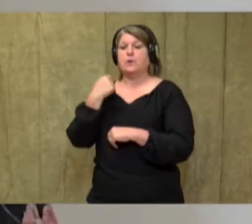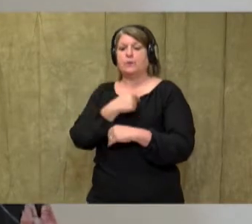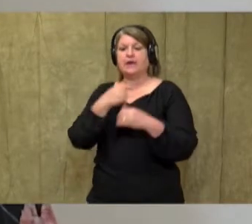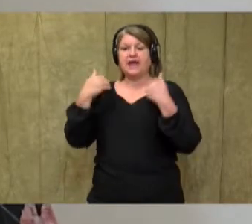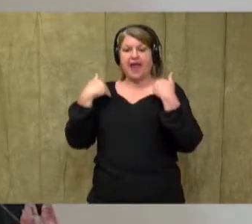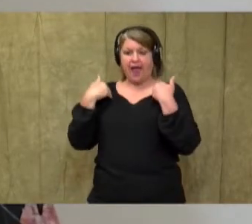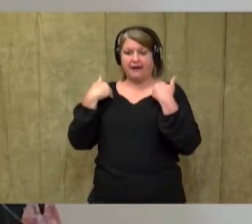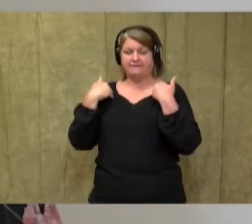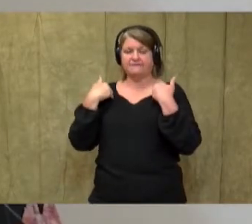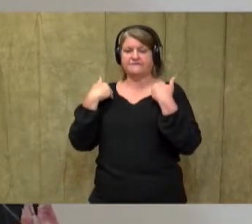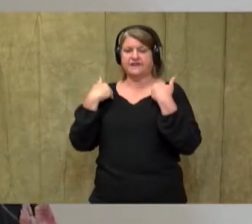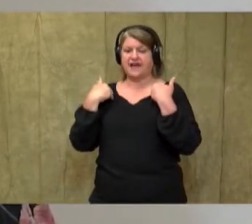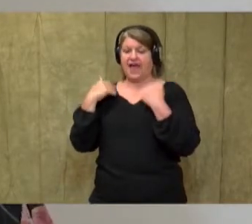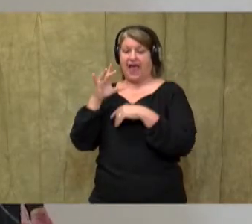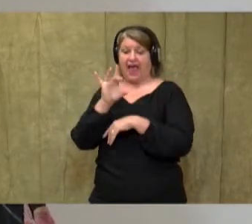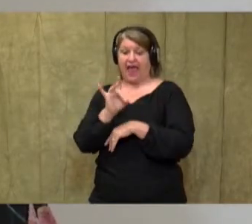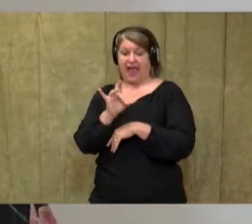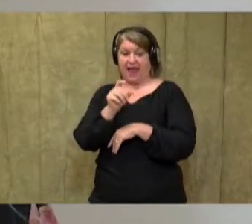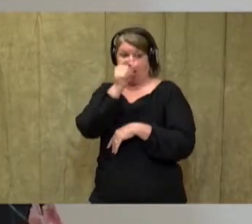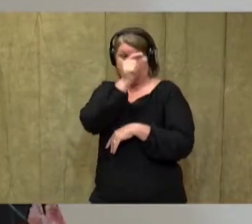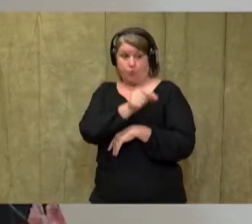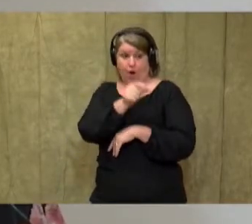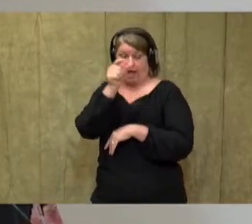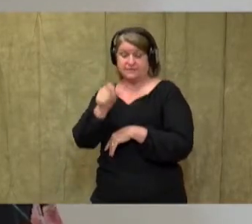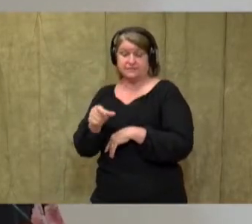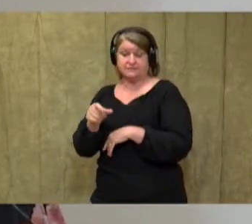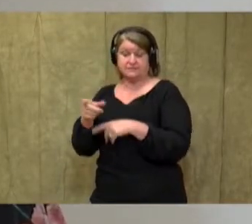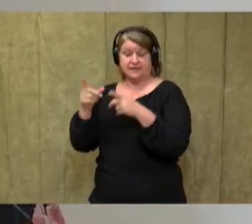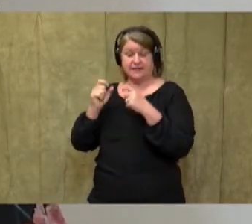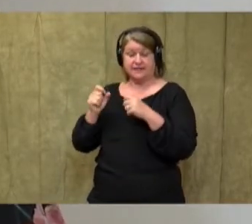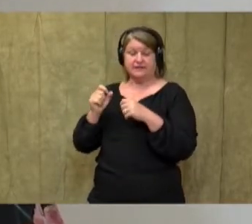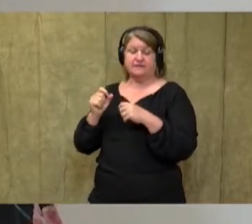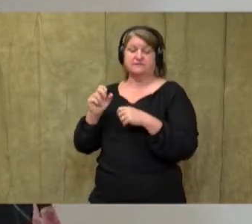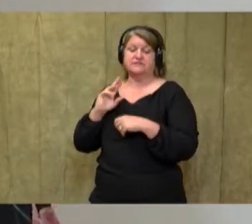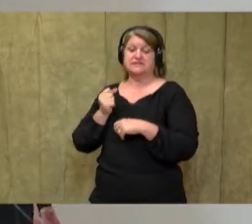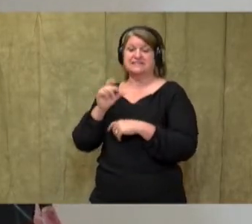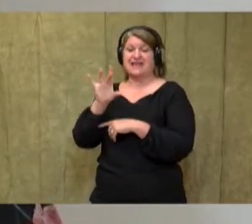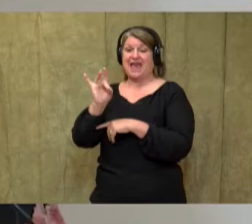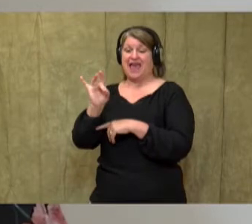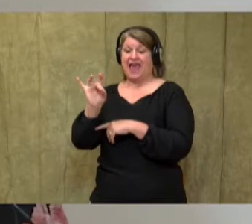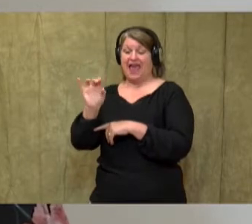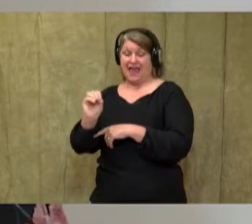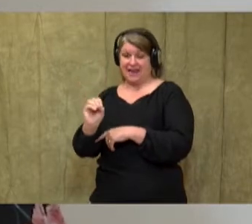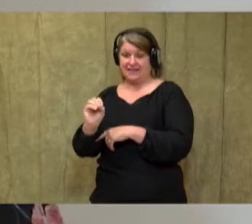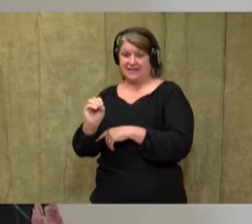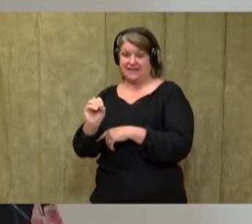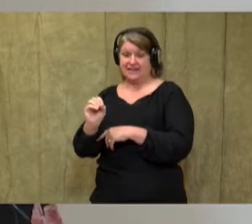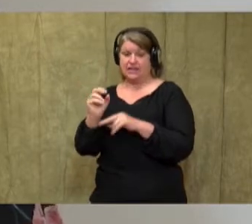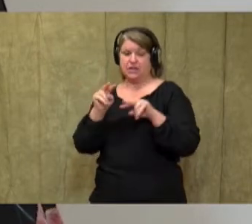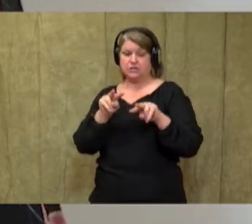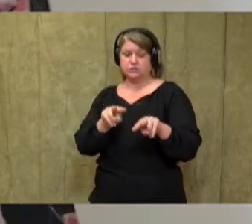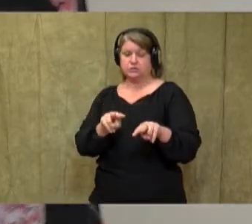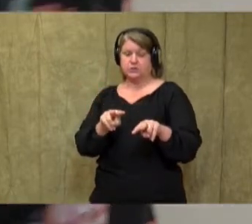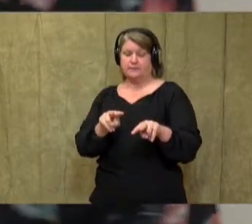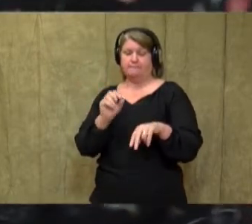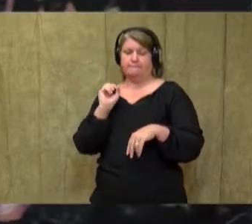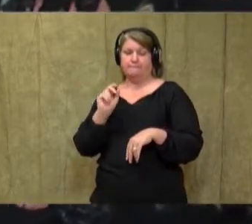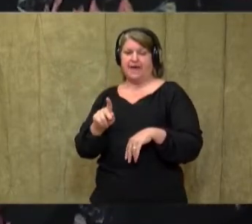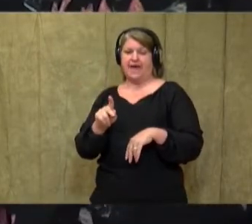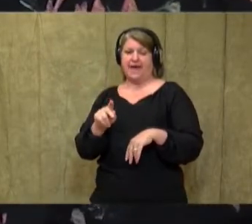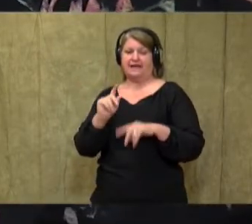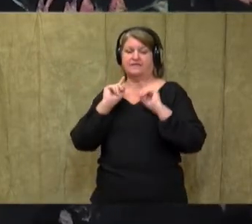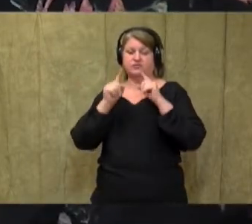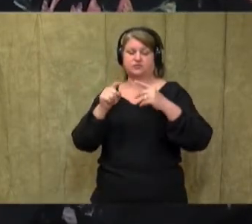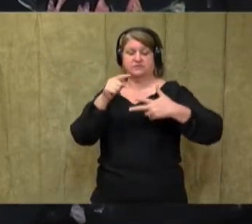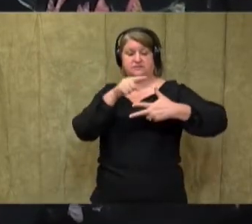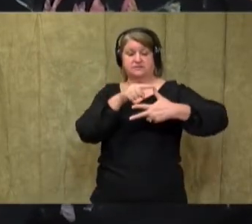have 8 rods. That gives us 80. Let's look back at our answer choices.